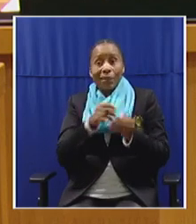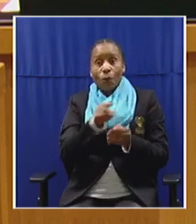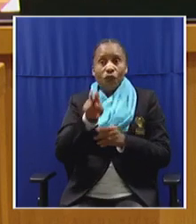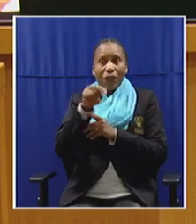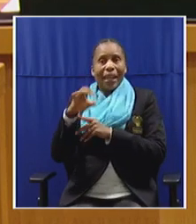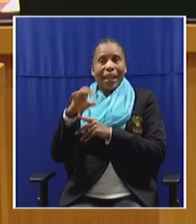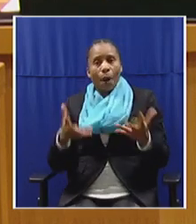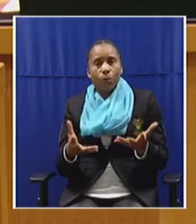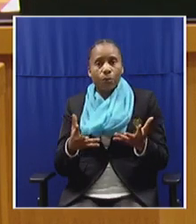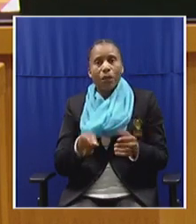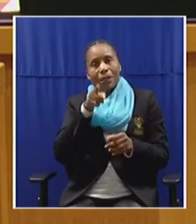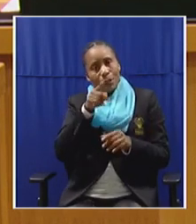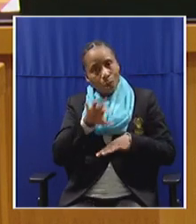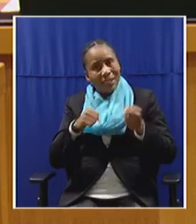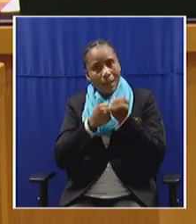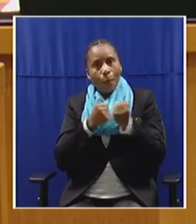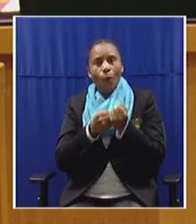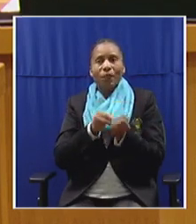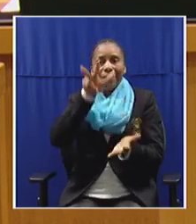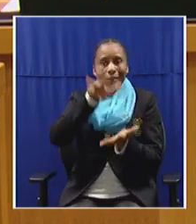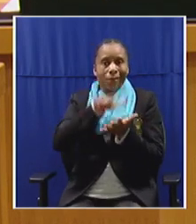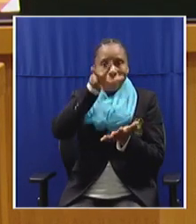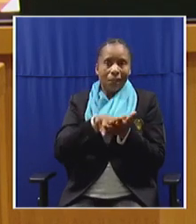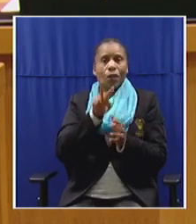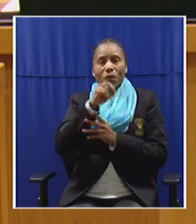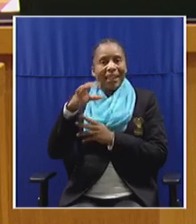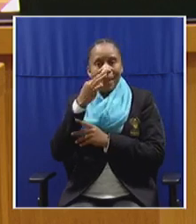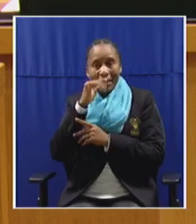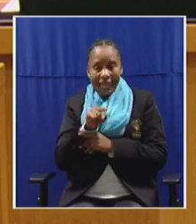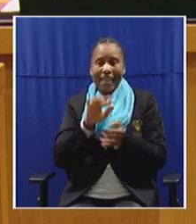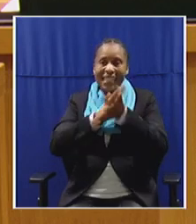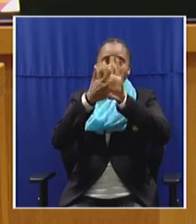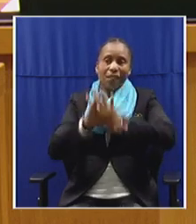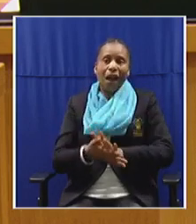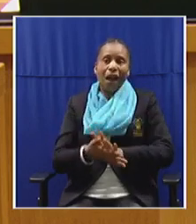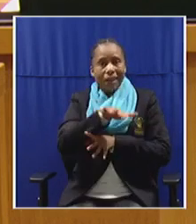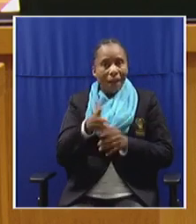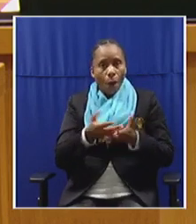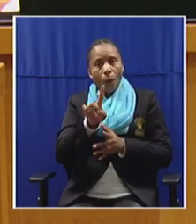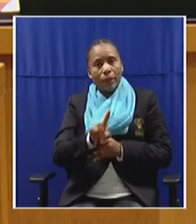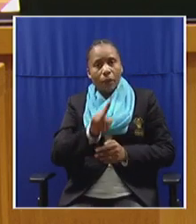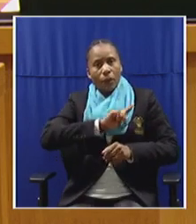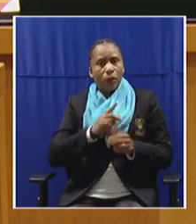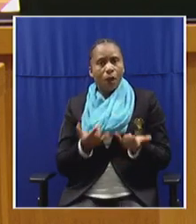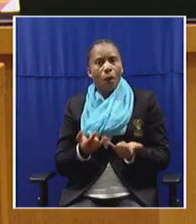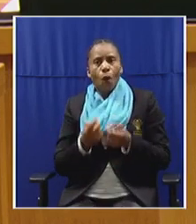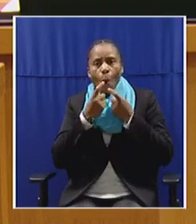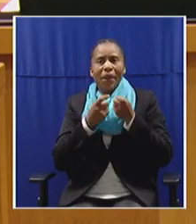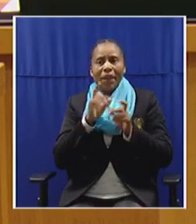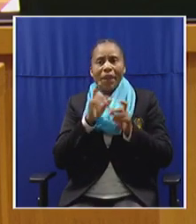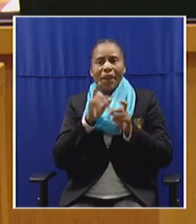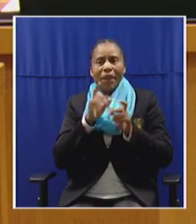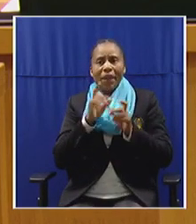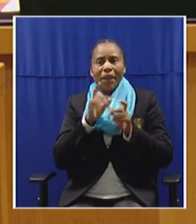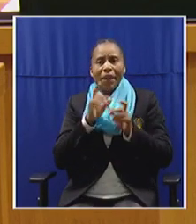you support the declaration of the Northern Cape as a disaster area? Because they quite rightly complain that the national government is